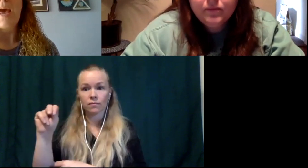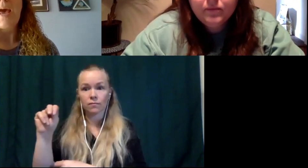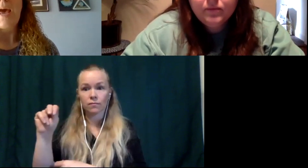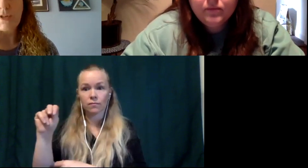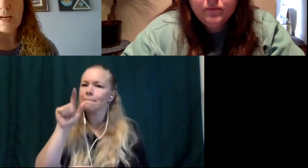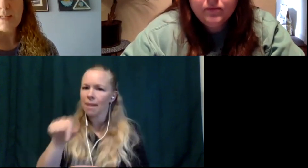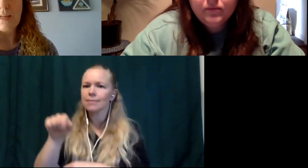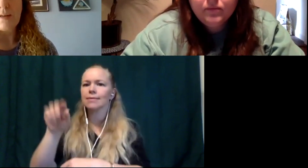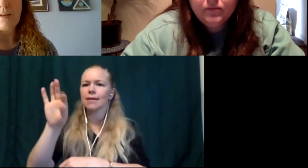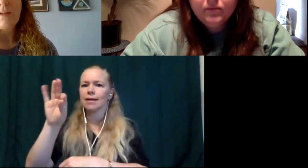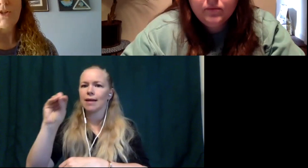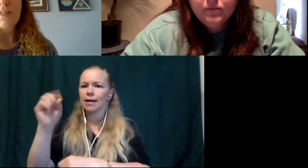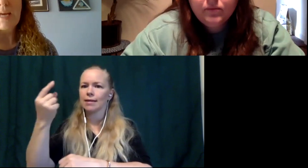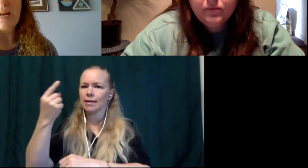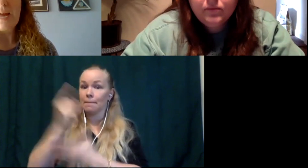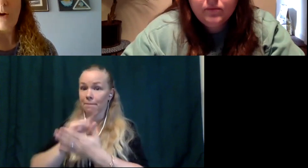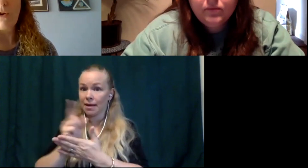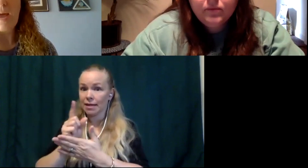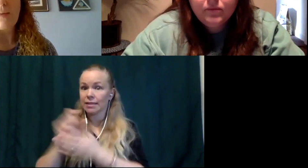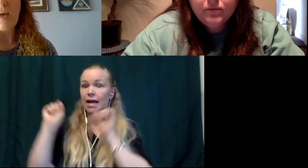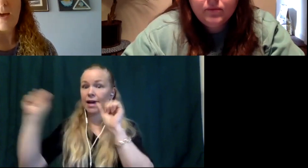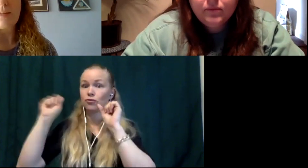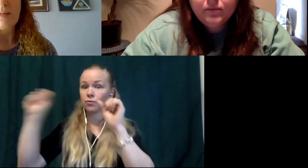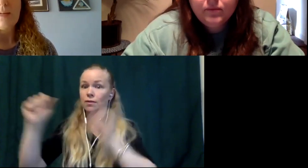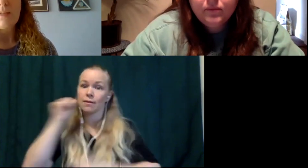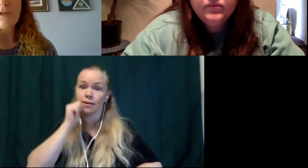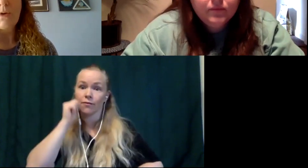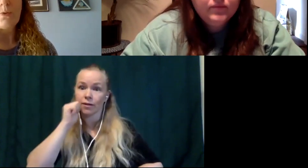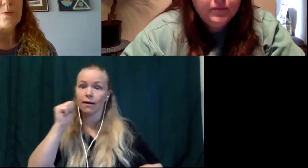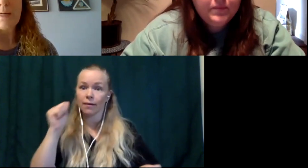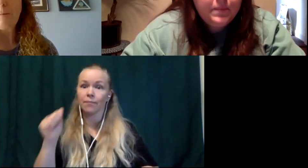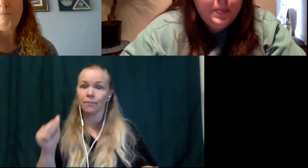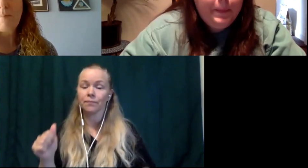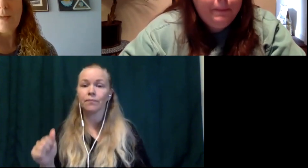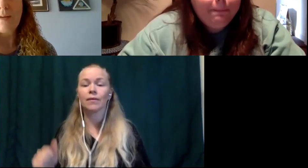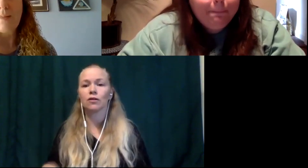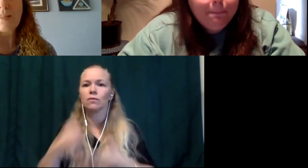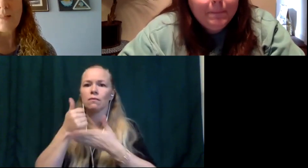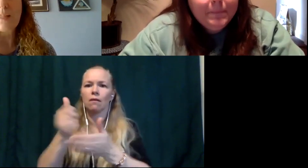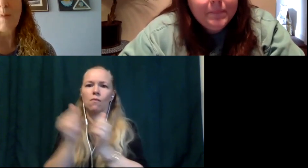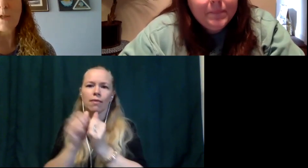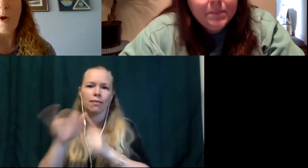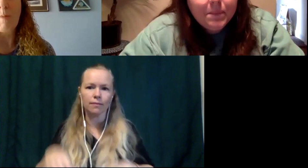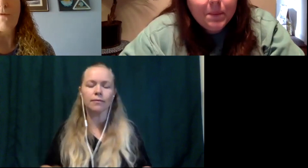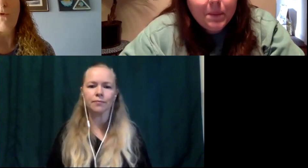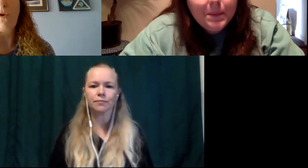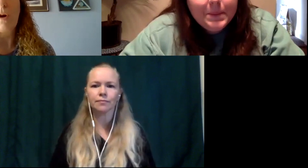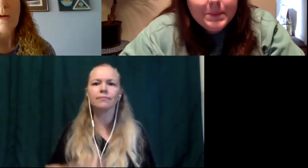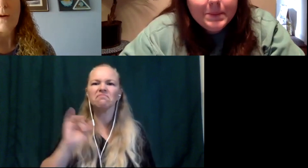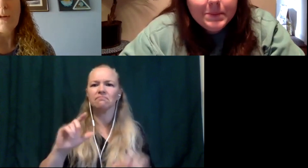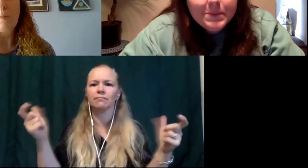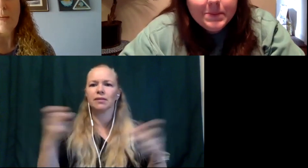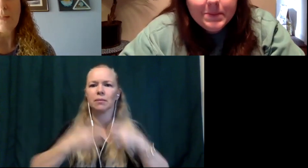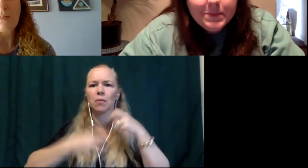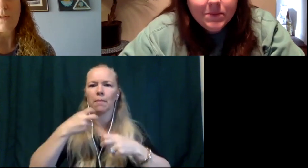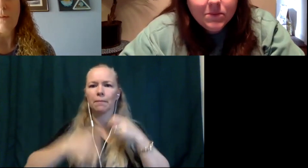every day exercising just to kind of counteract that. So that's the biggest problem for